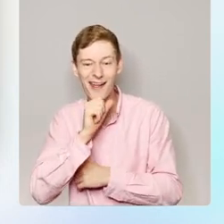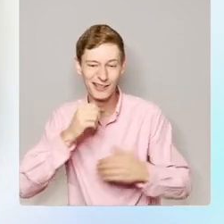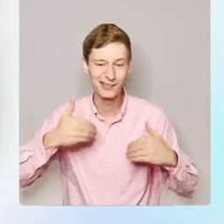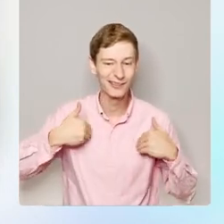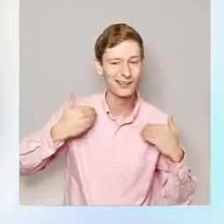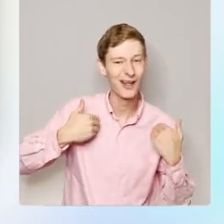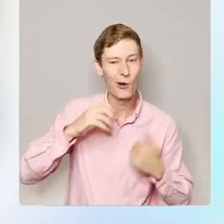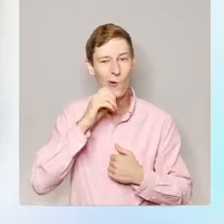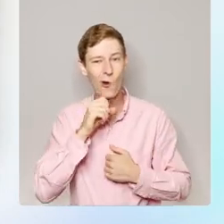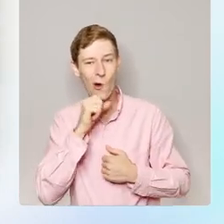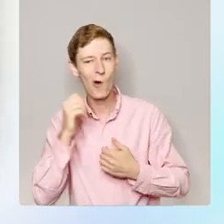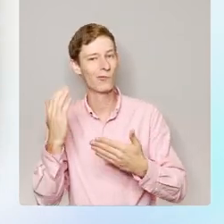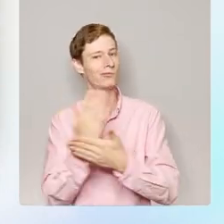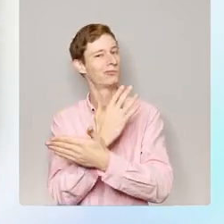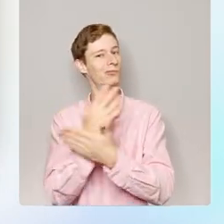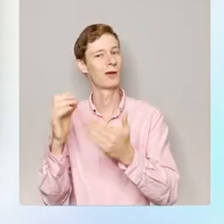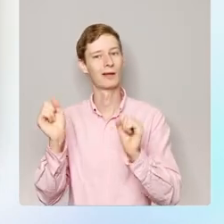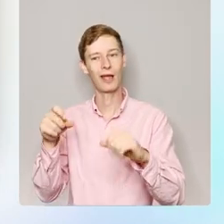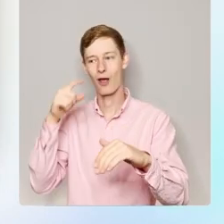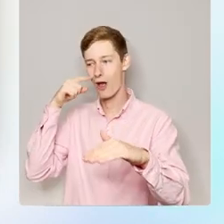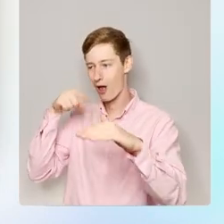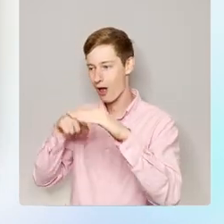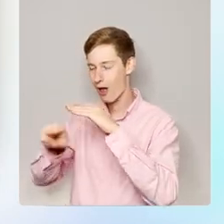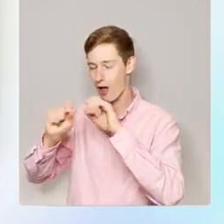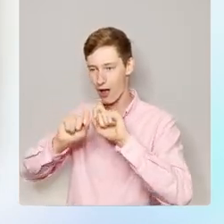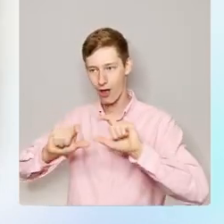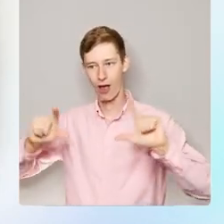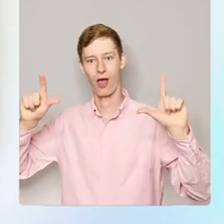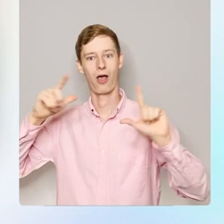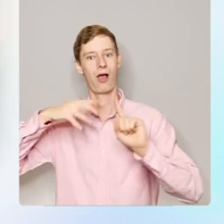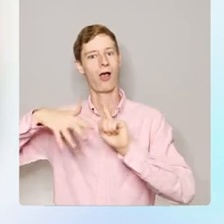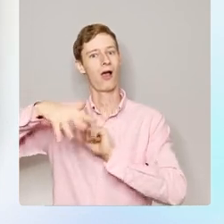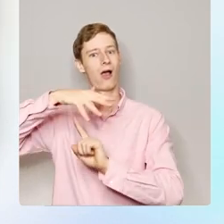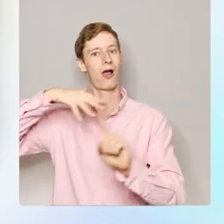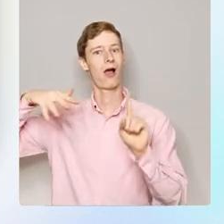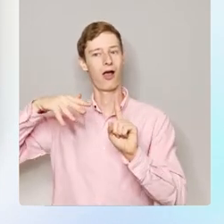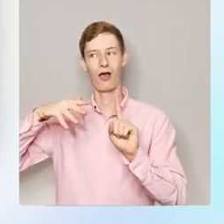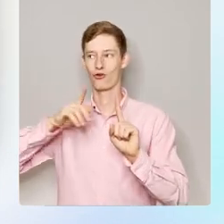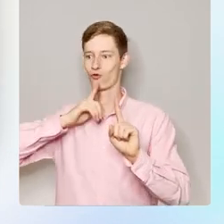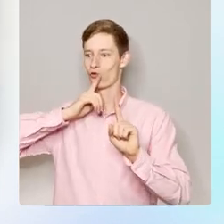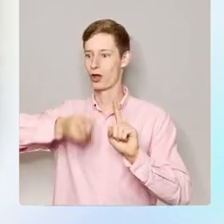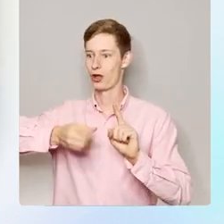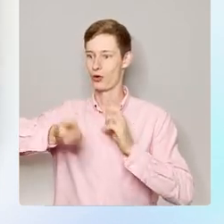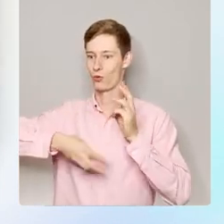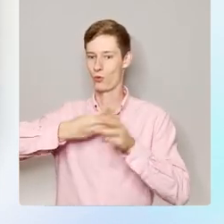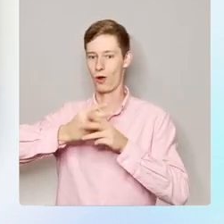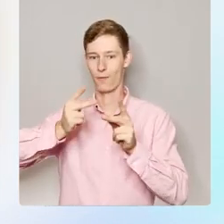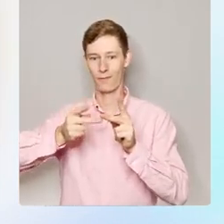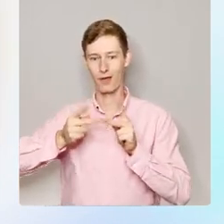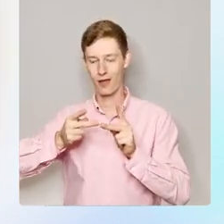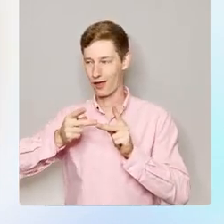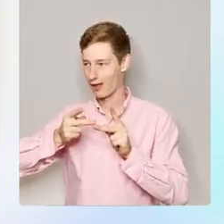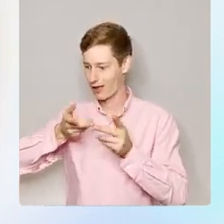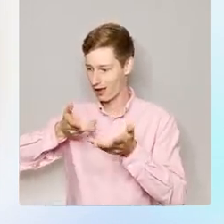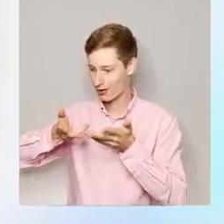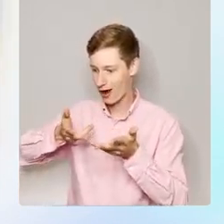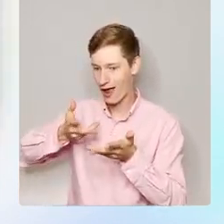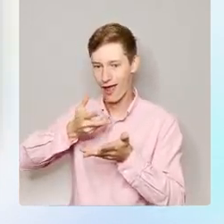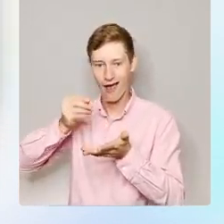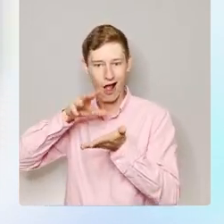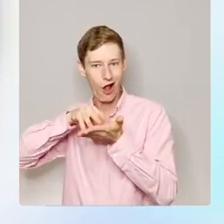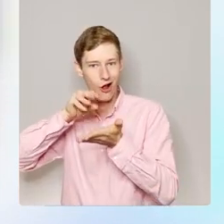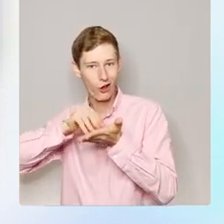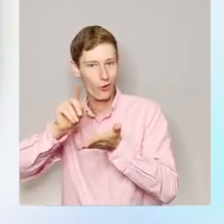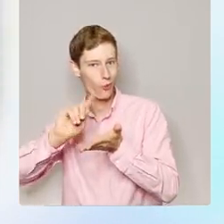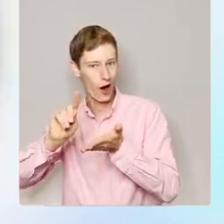journey to a wide variety of photoreal locations across the globe, allowing them to interact with their surroundings and learn about the areas that